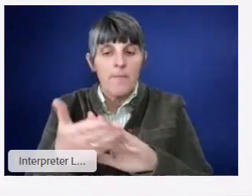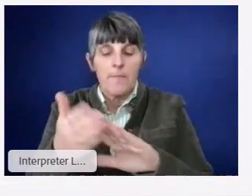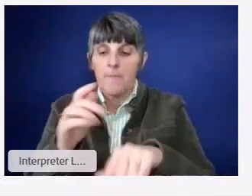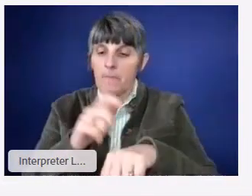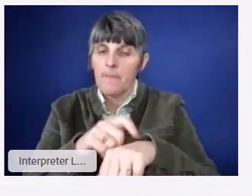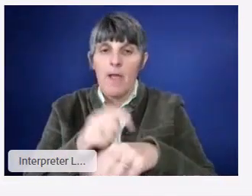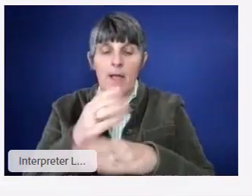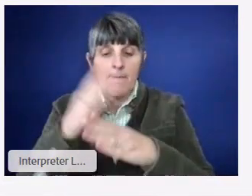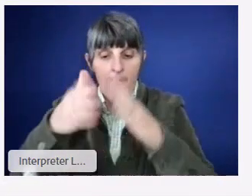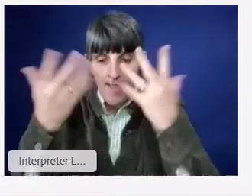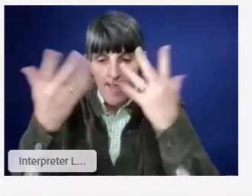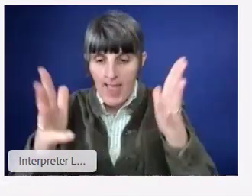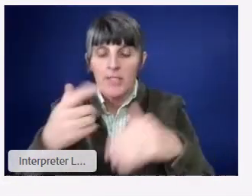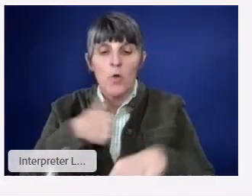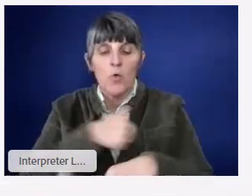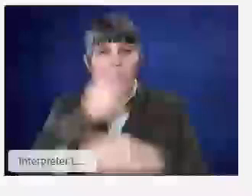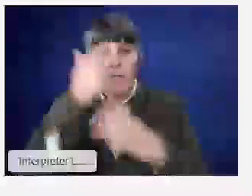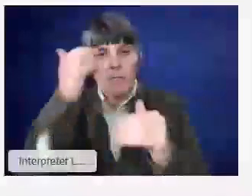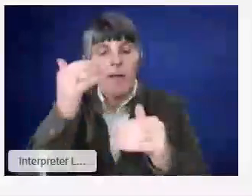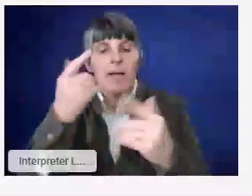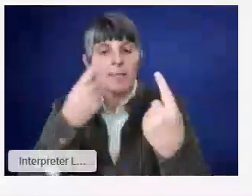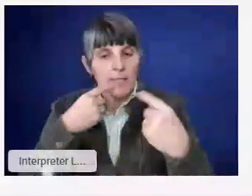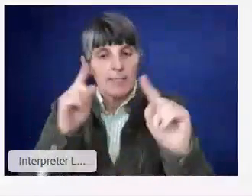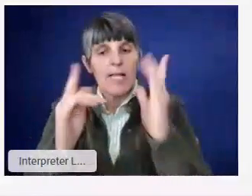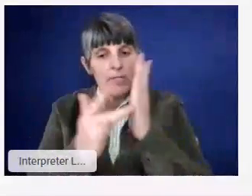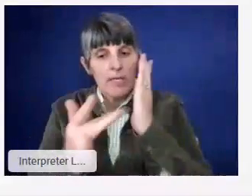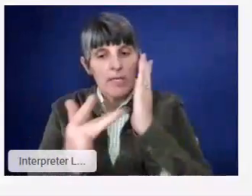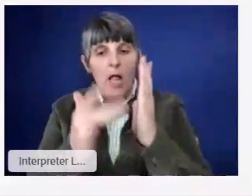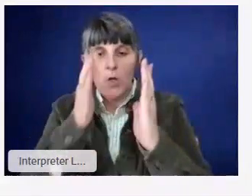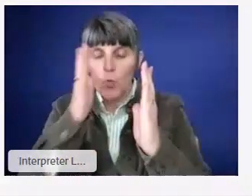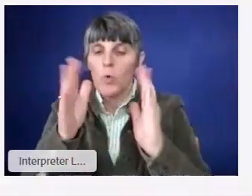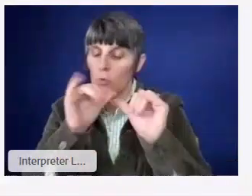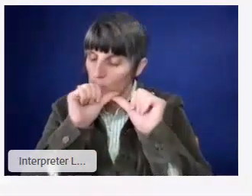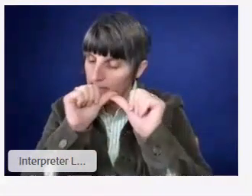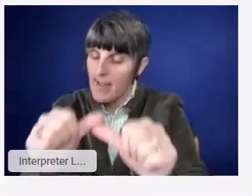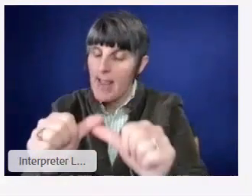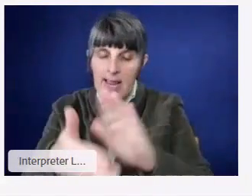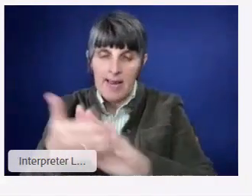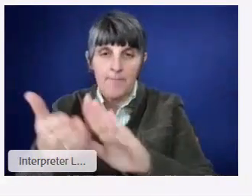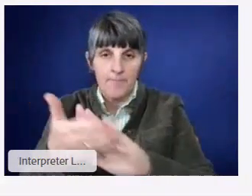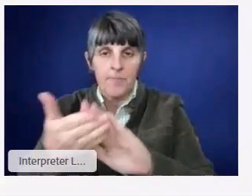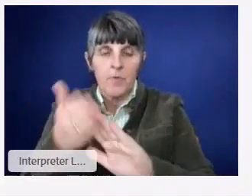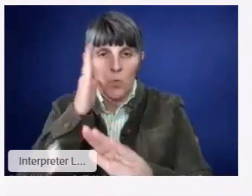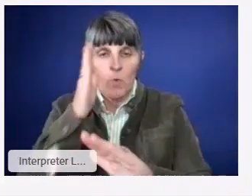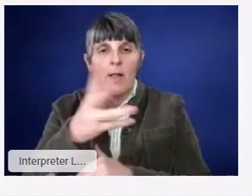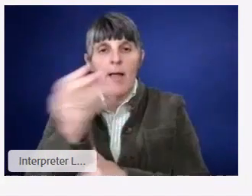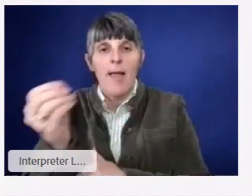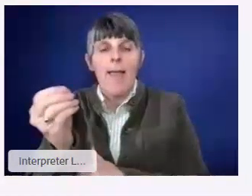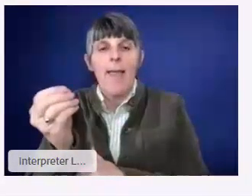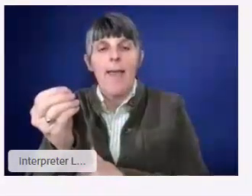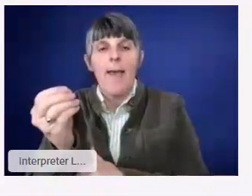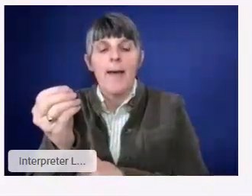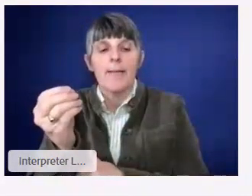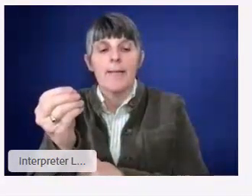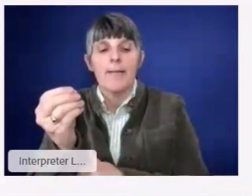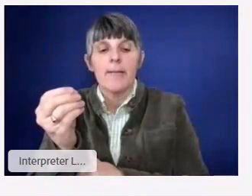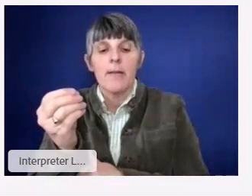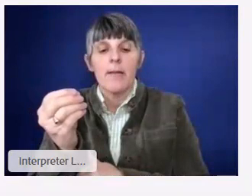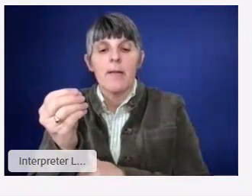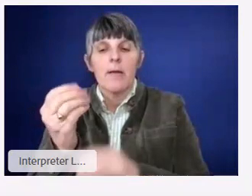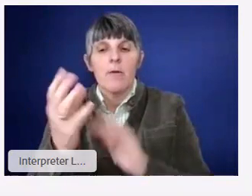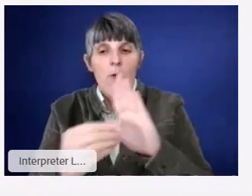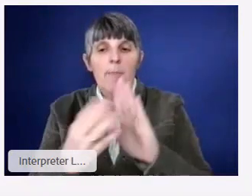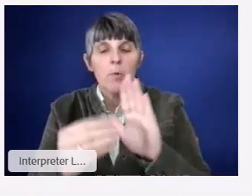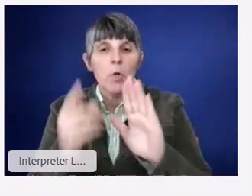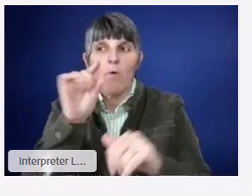end, we expect successful technologies will remain in operation and serve as replicable models for